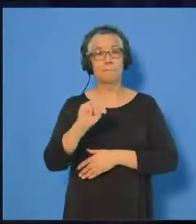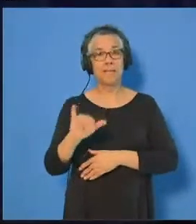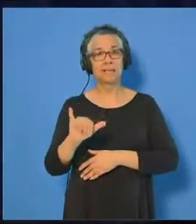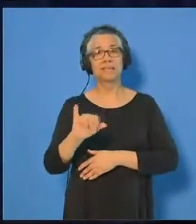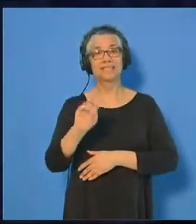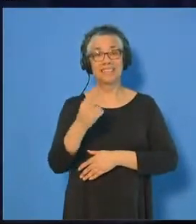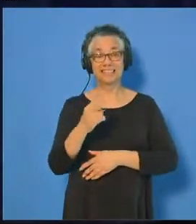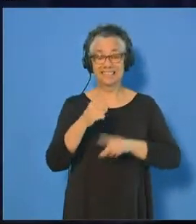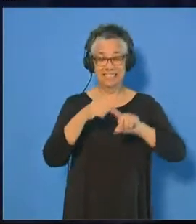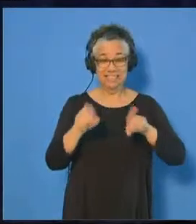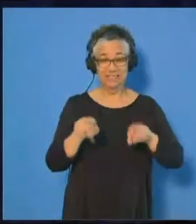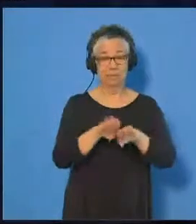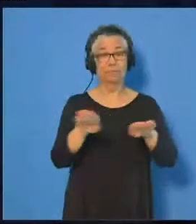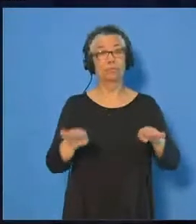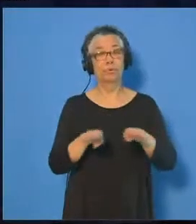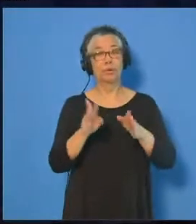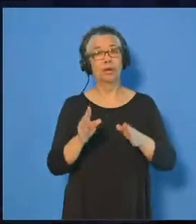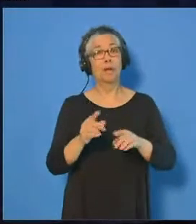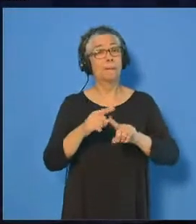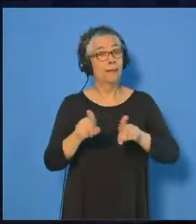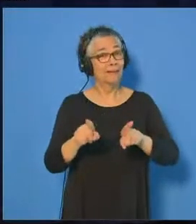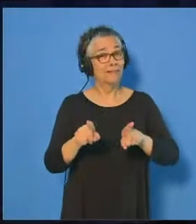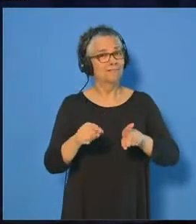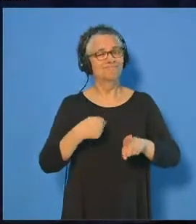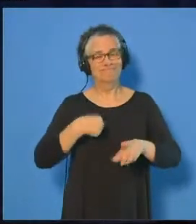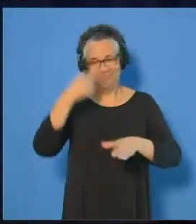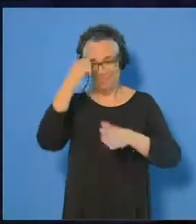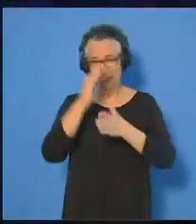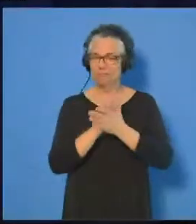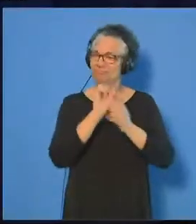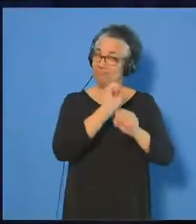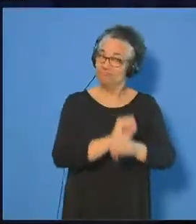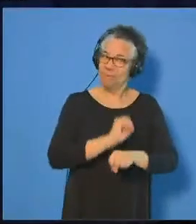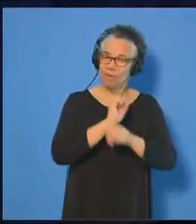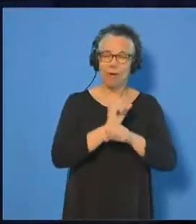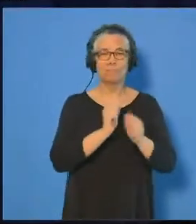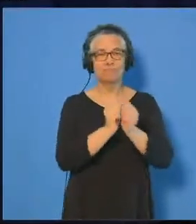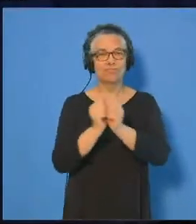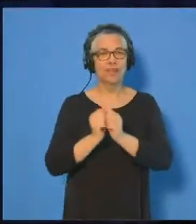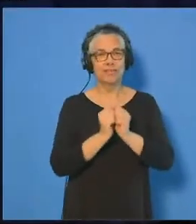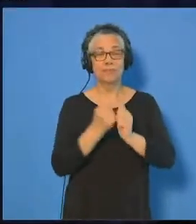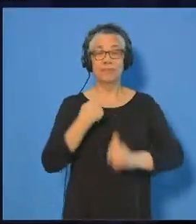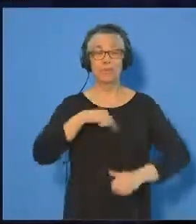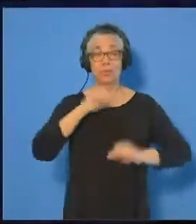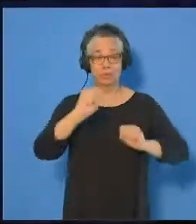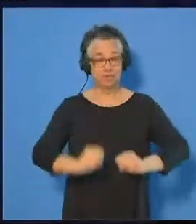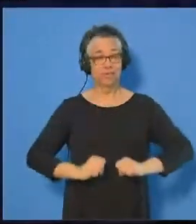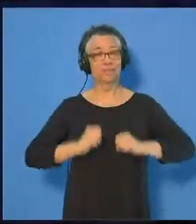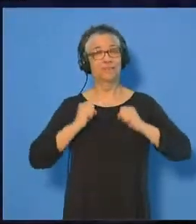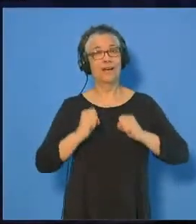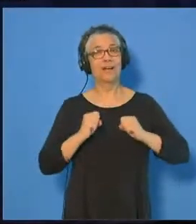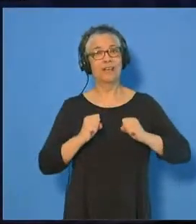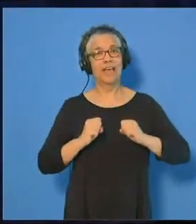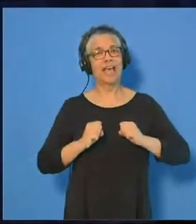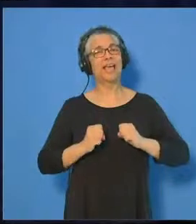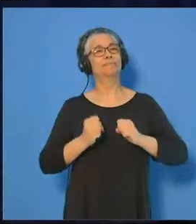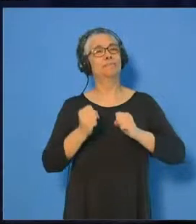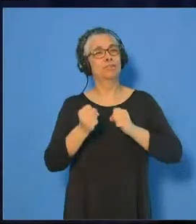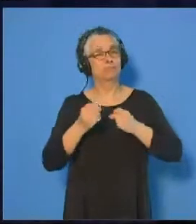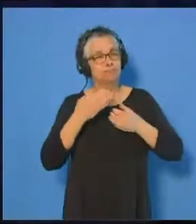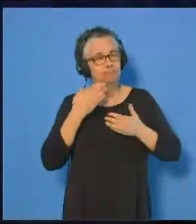I am of the firm belief that if we work together, we will be able to survive and thrive in the